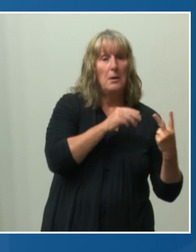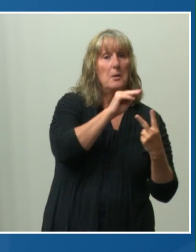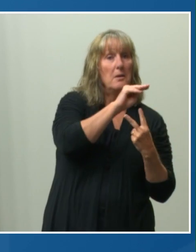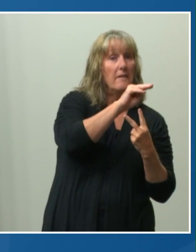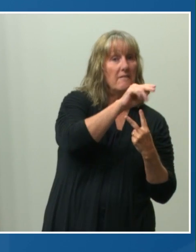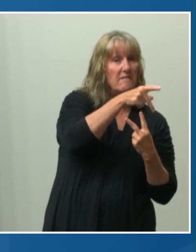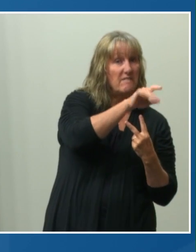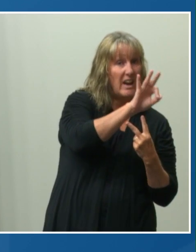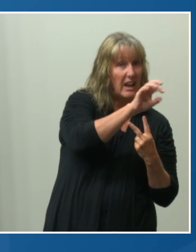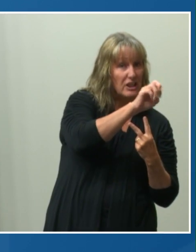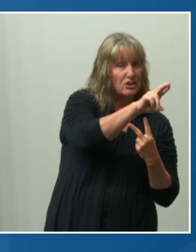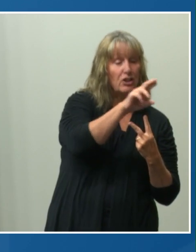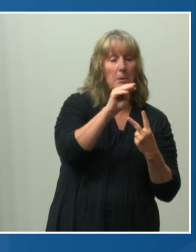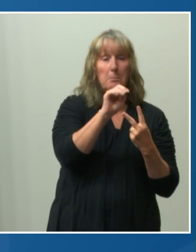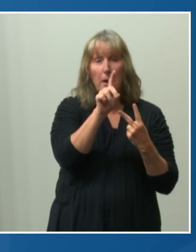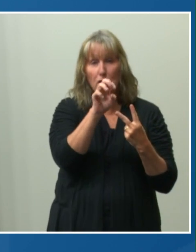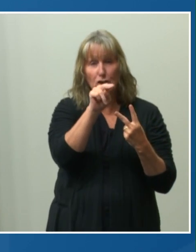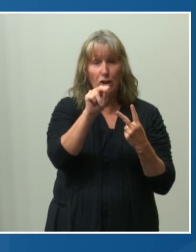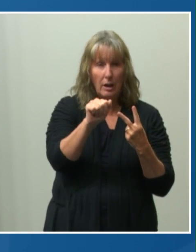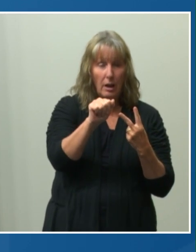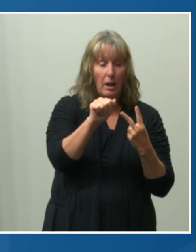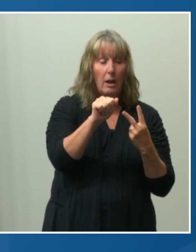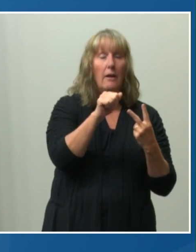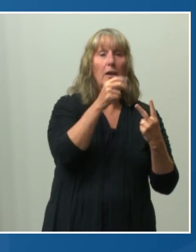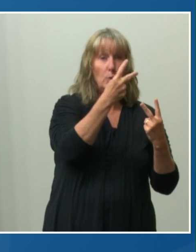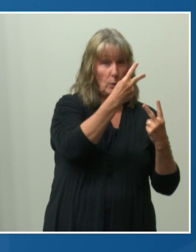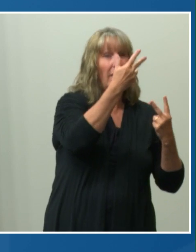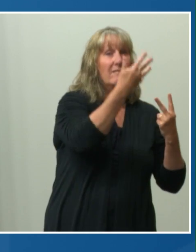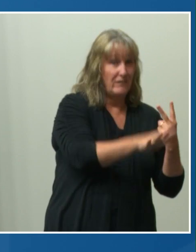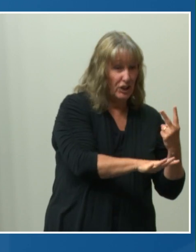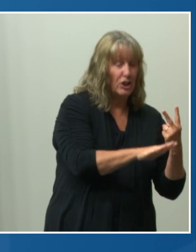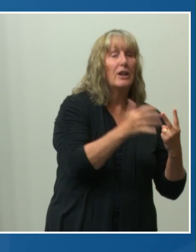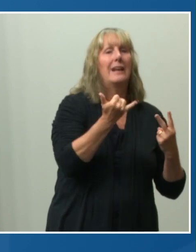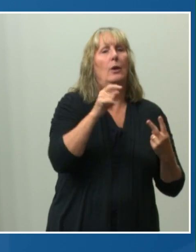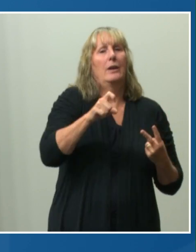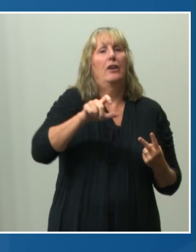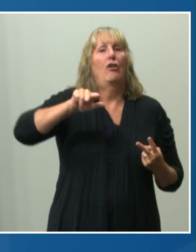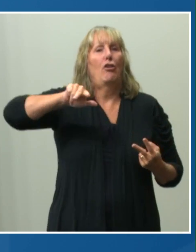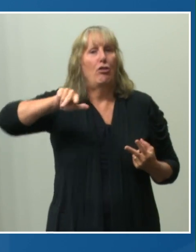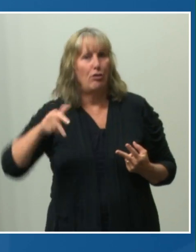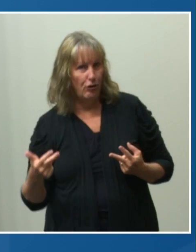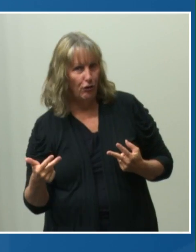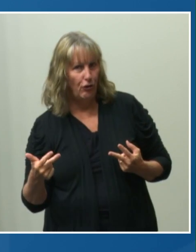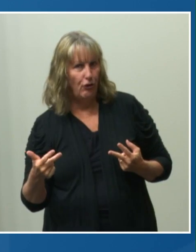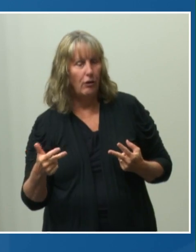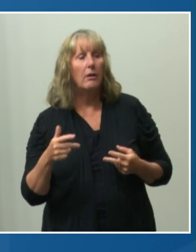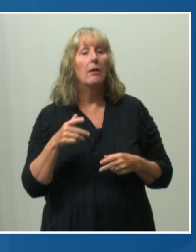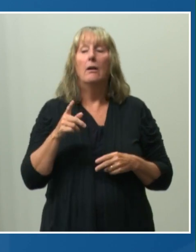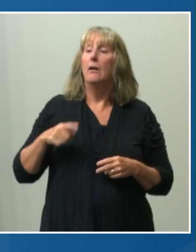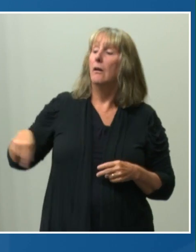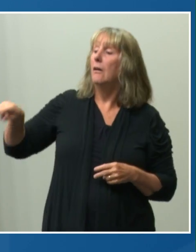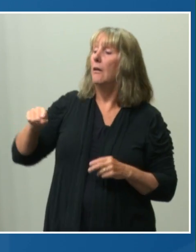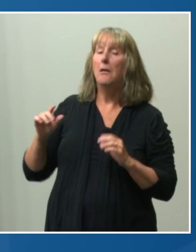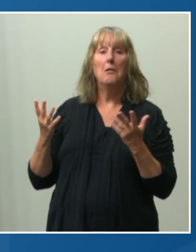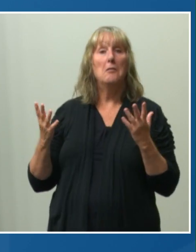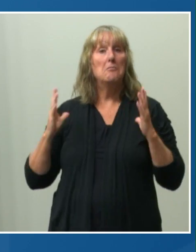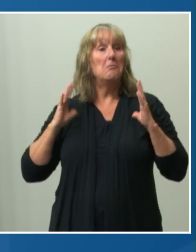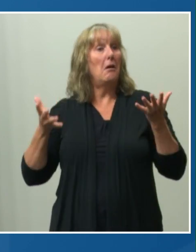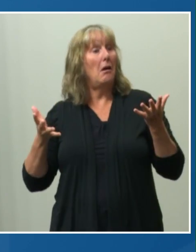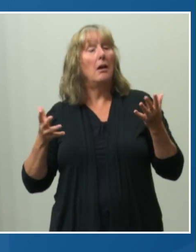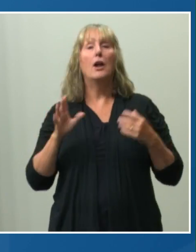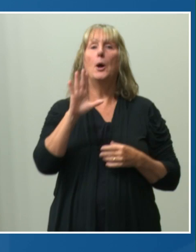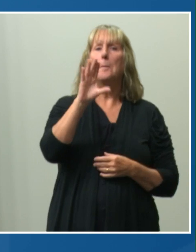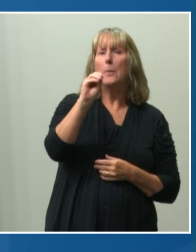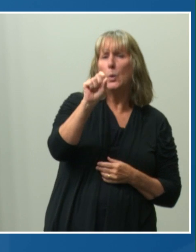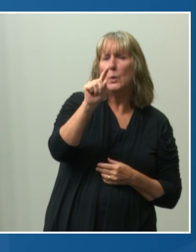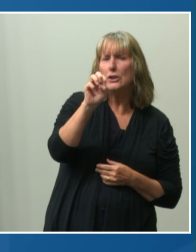a third shot to complete their series, unlike people who don't have an immune system. The booster